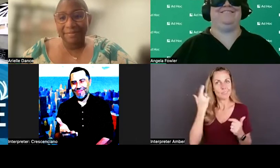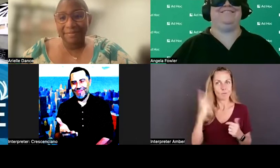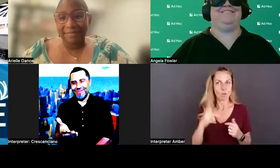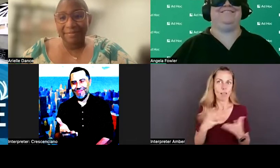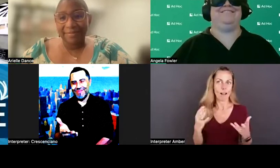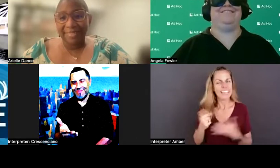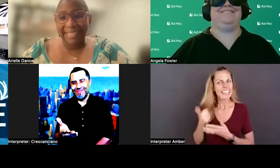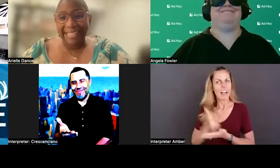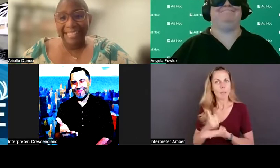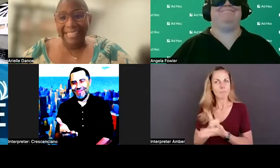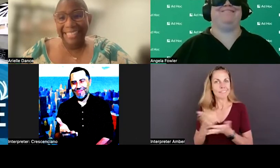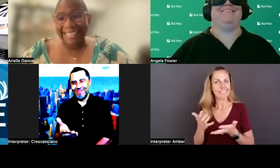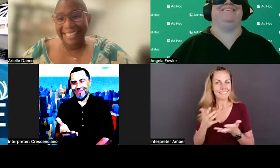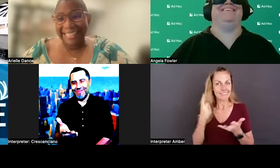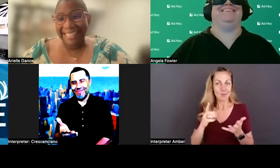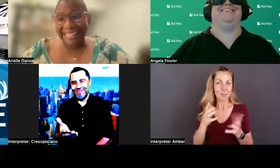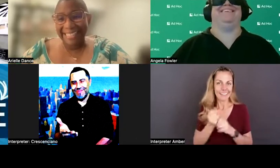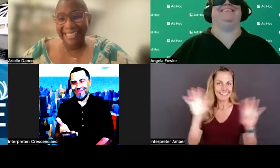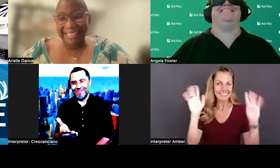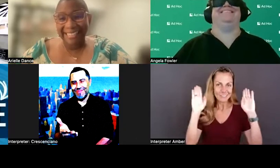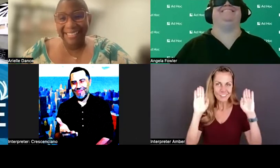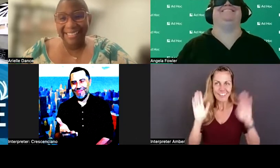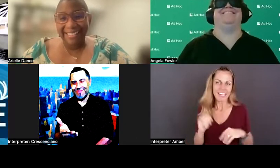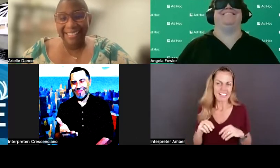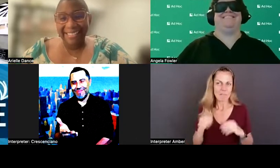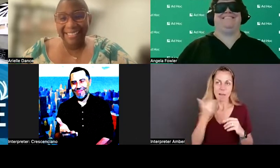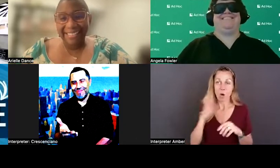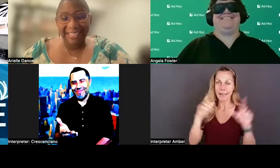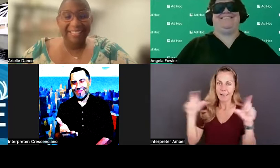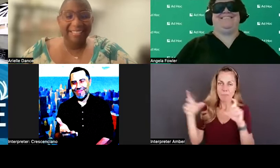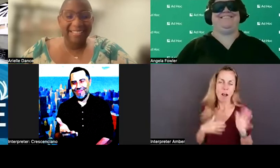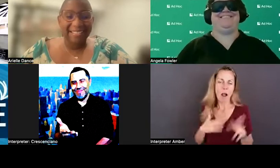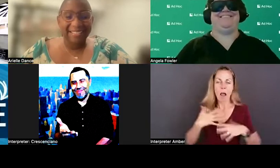lot better at camera things than I am. And I will keep it short, and I will leave it there for now.